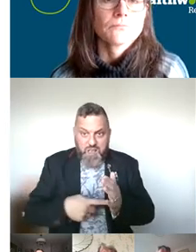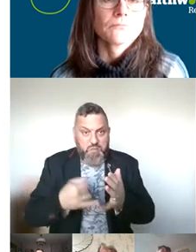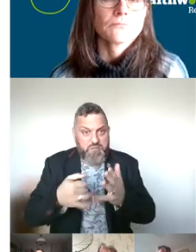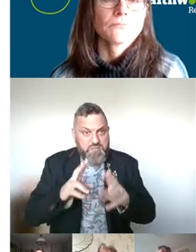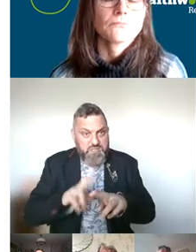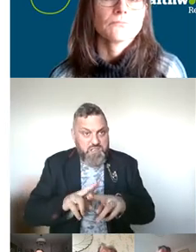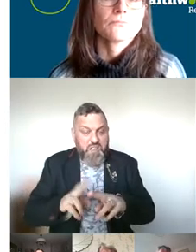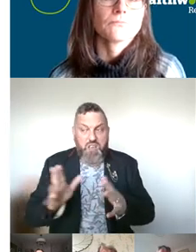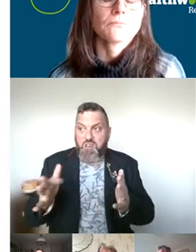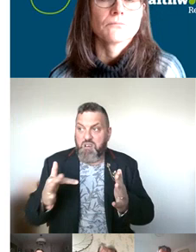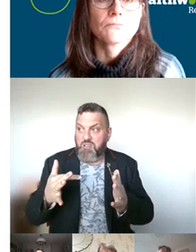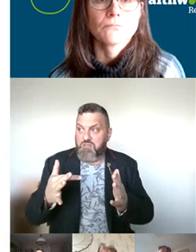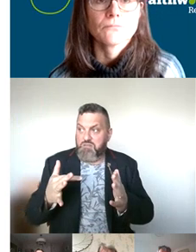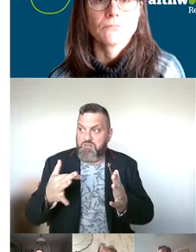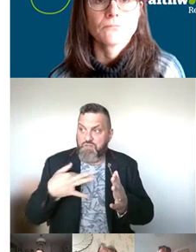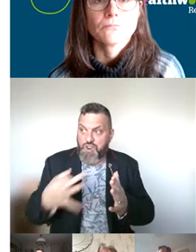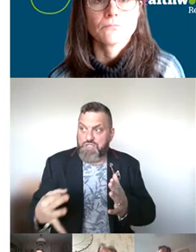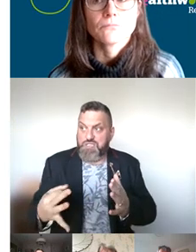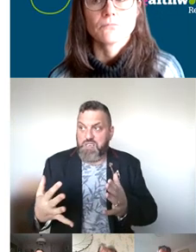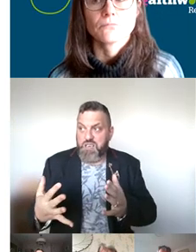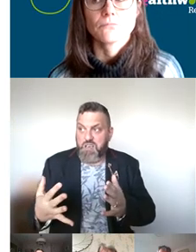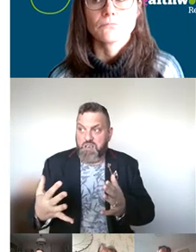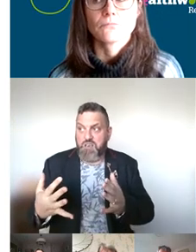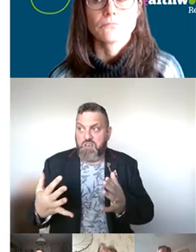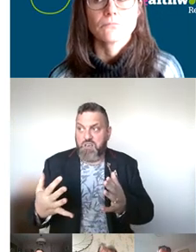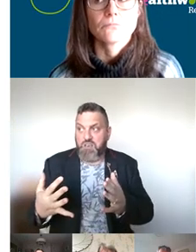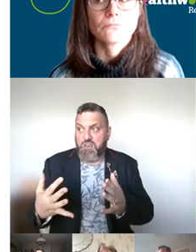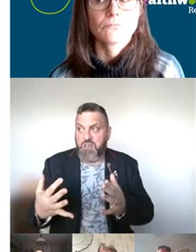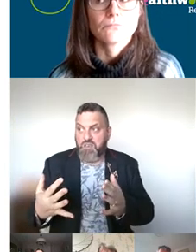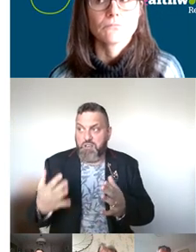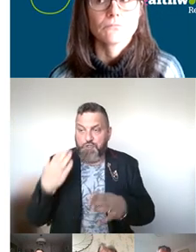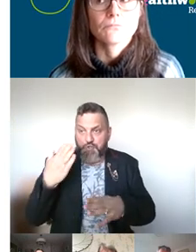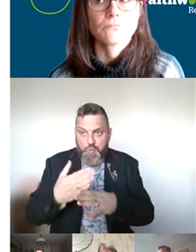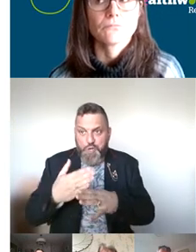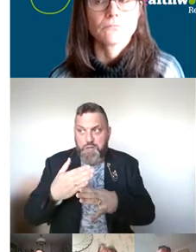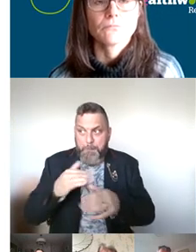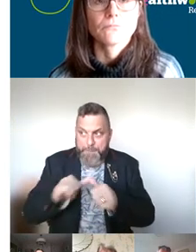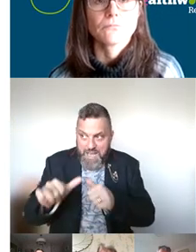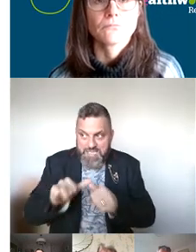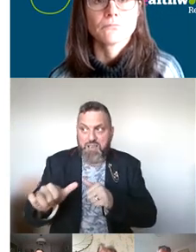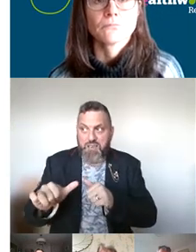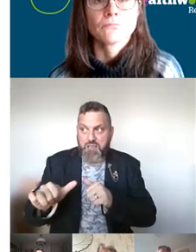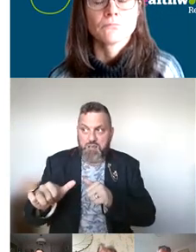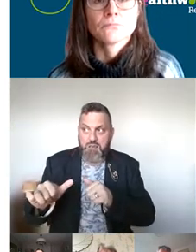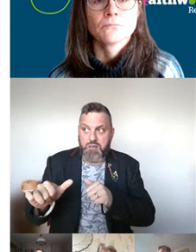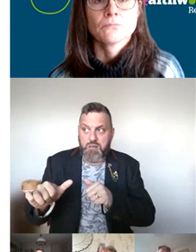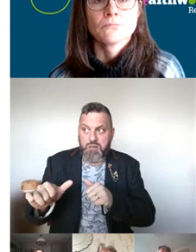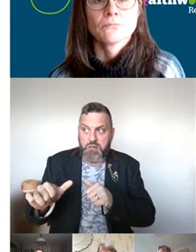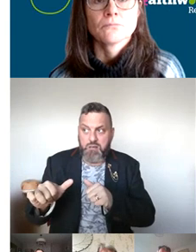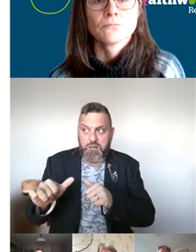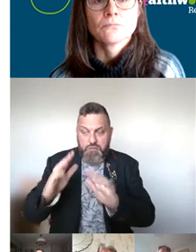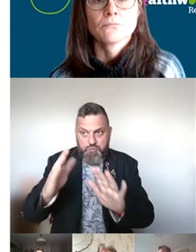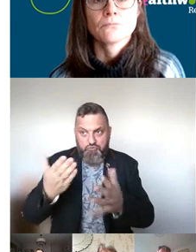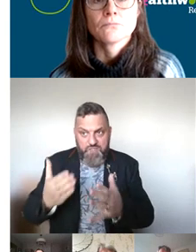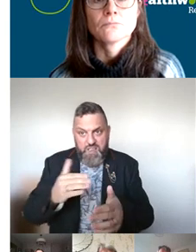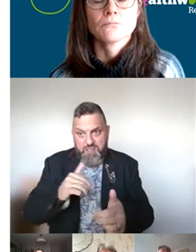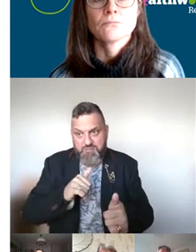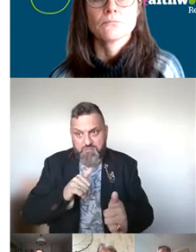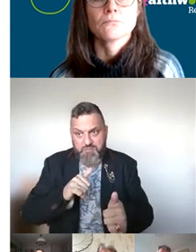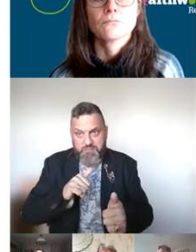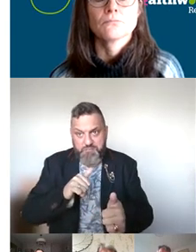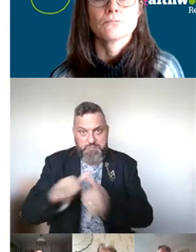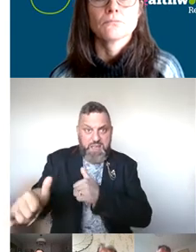have, the volunteers that we have, to work better together to provide the best care and support that we can for our